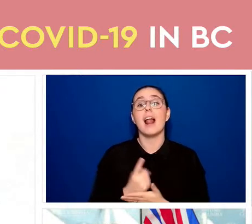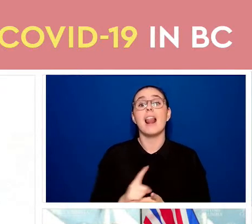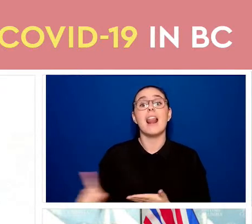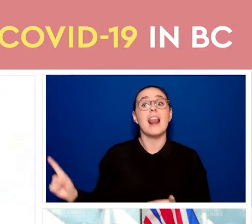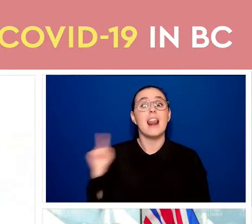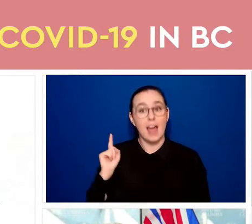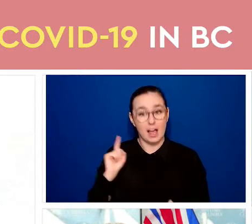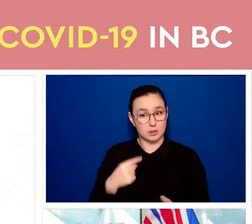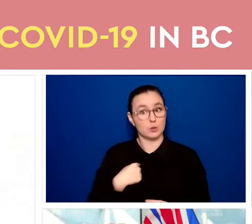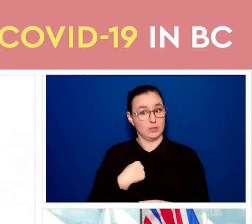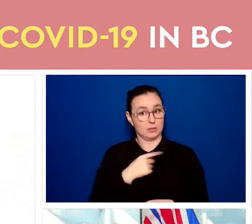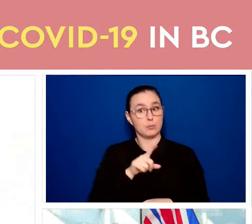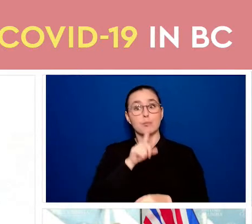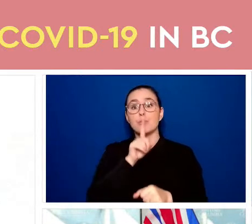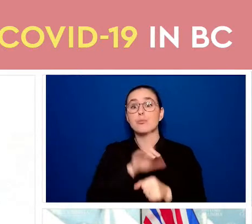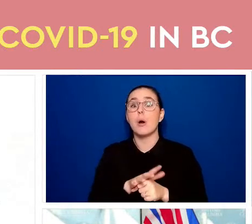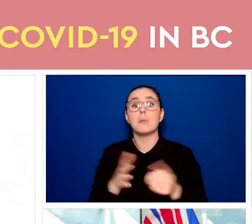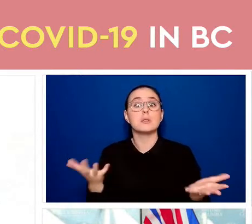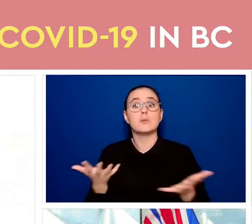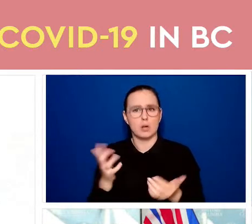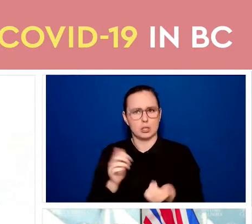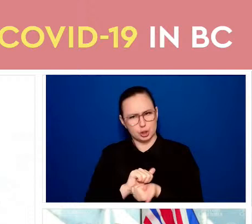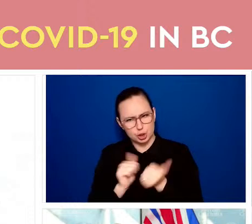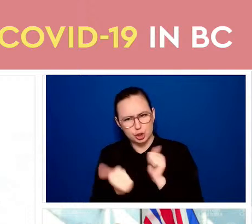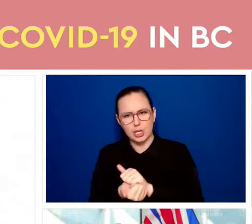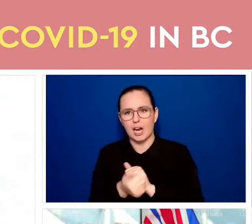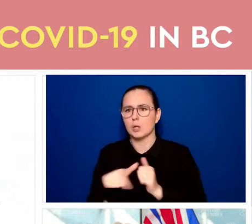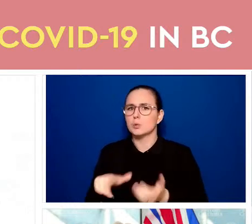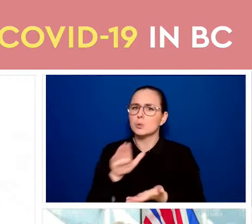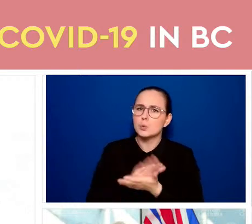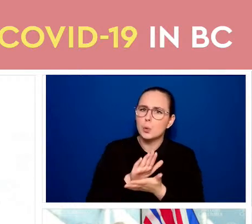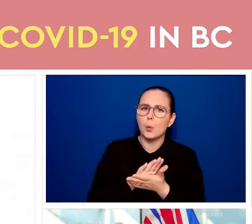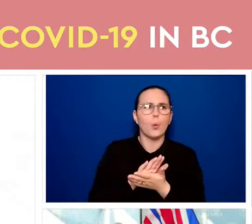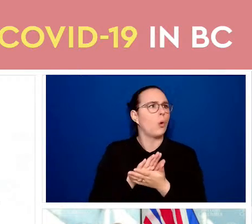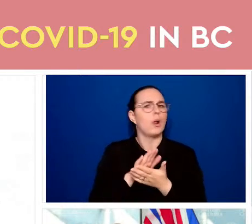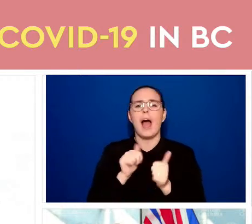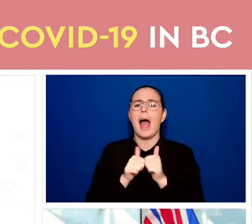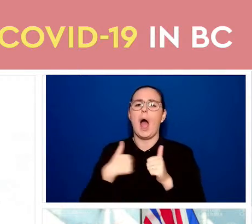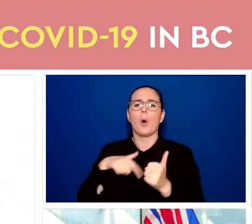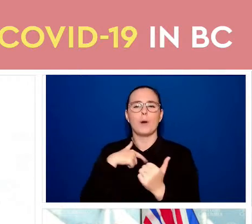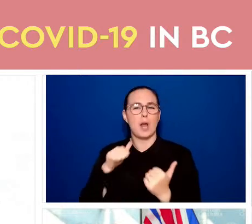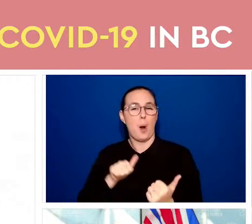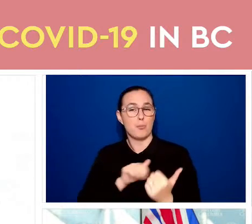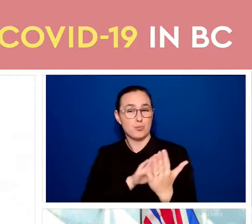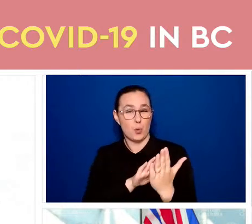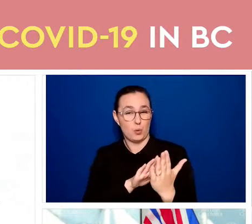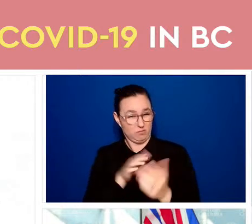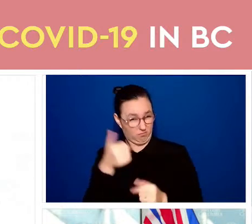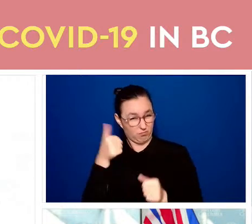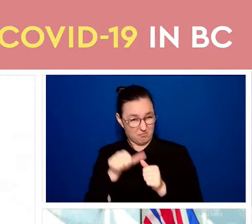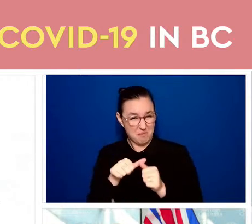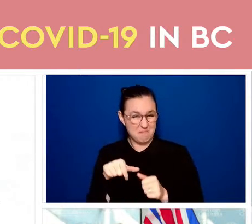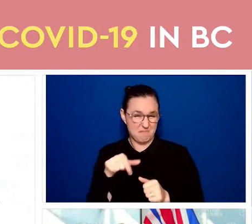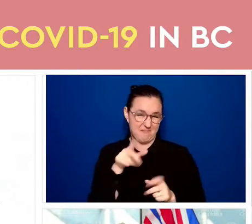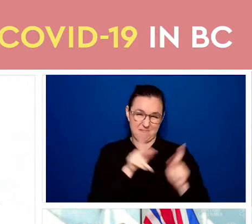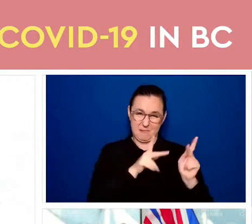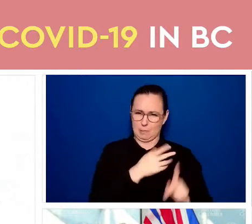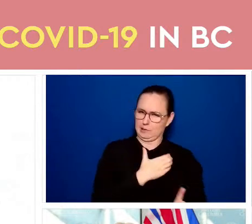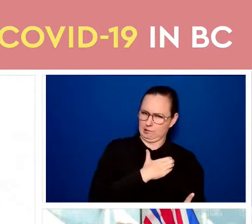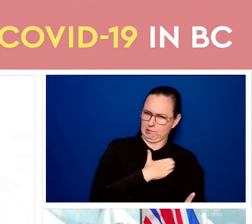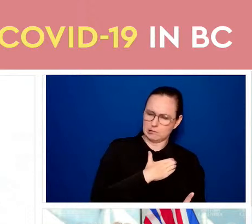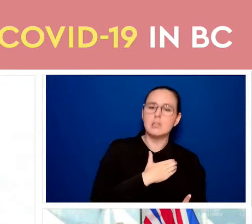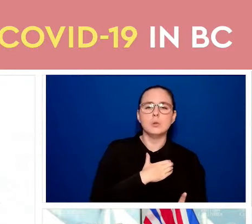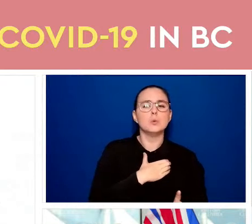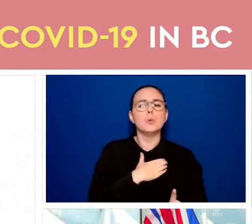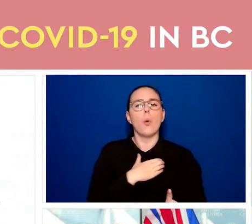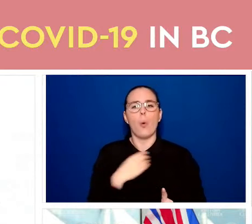notification approach because we know that it wasn't meeting the needs of the school communities. So as of today, the regional health